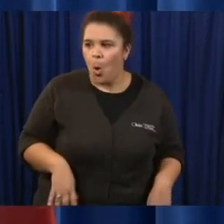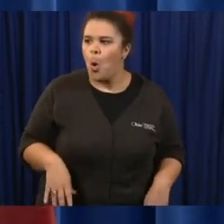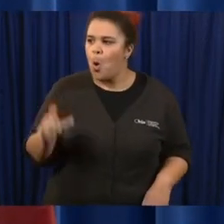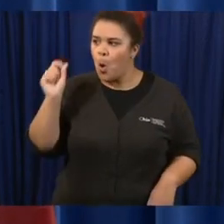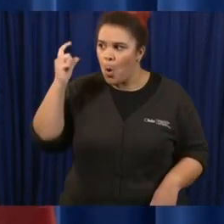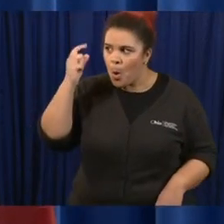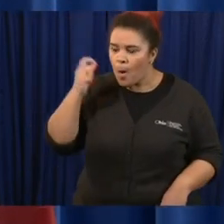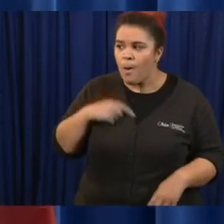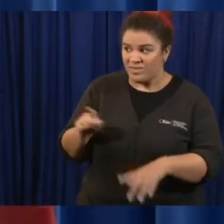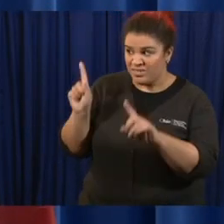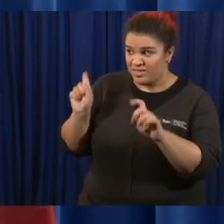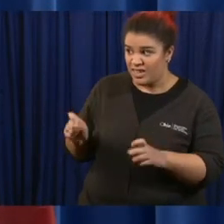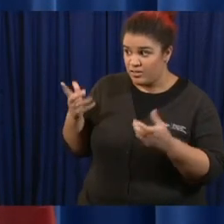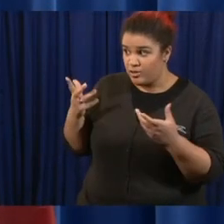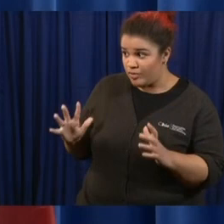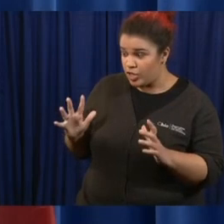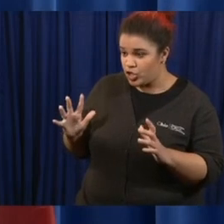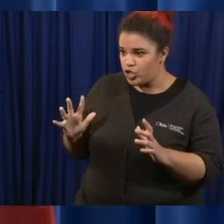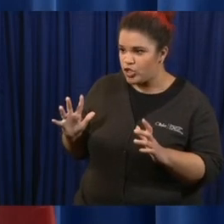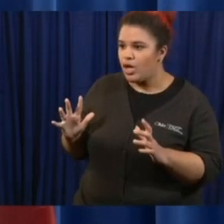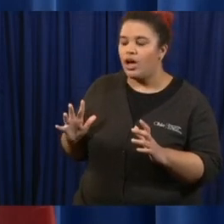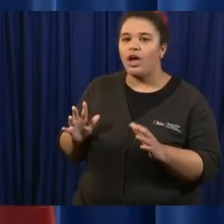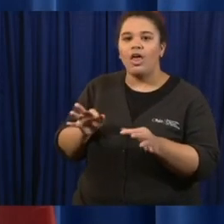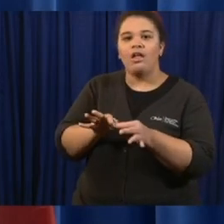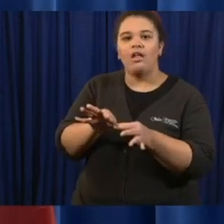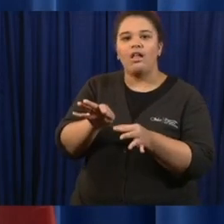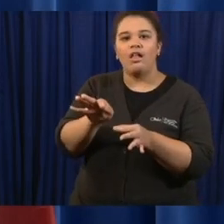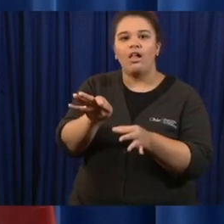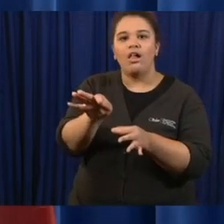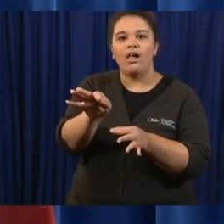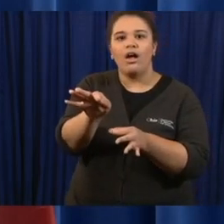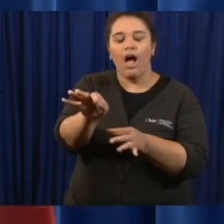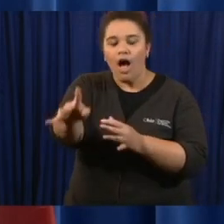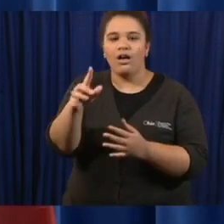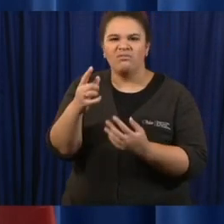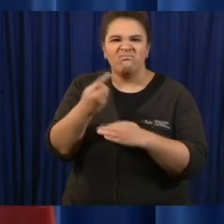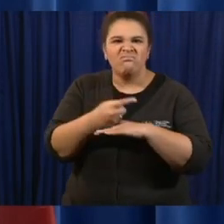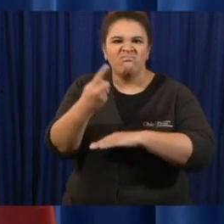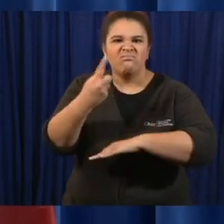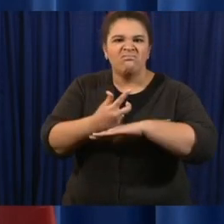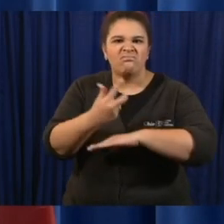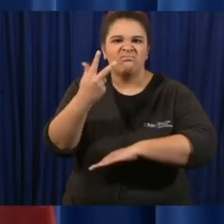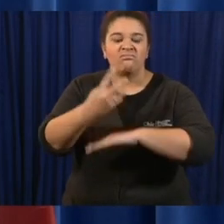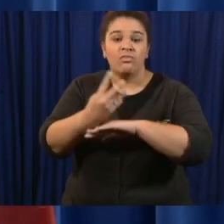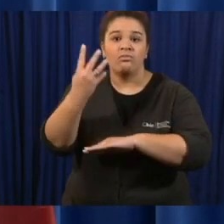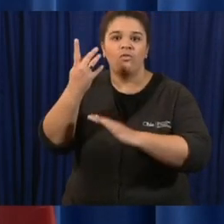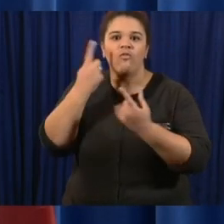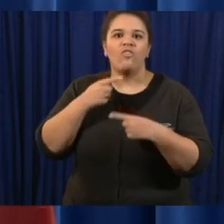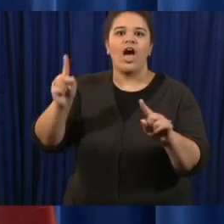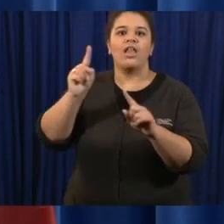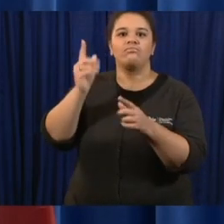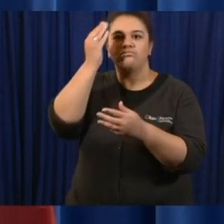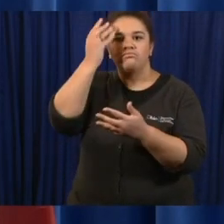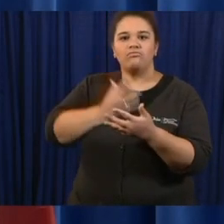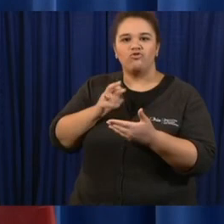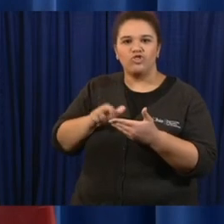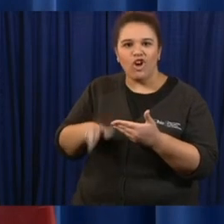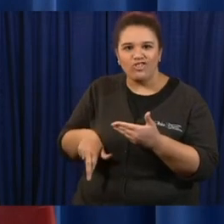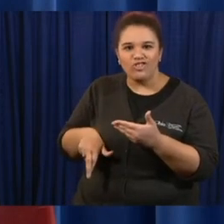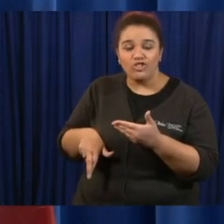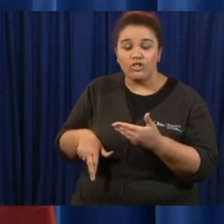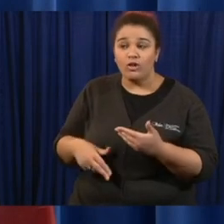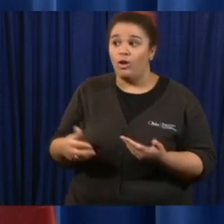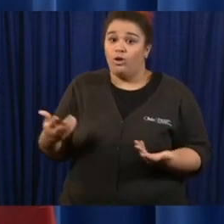those test results to come back. And in the meantime, they're just sent back to their cell block or their dorm, and they can infect